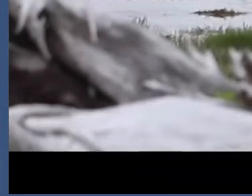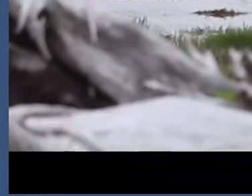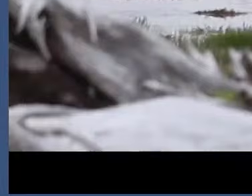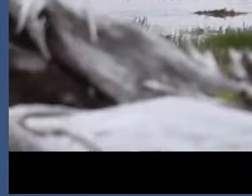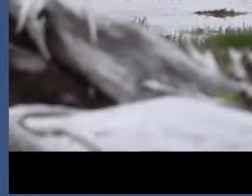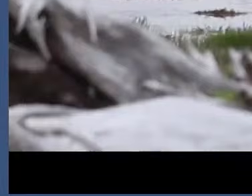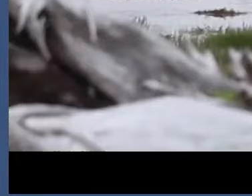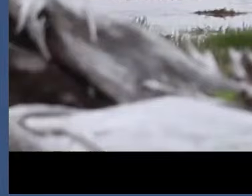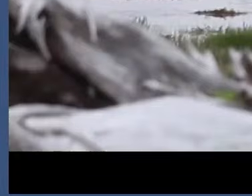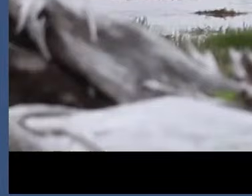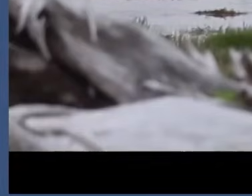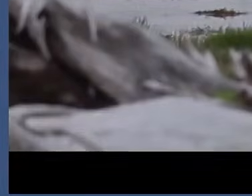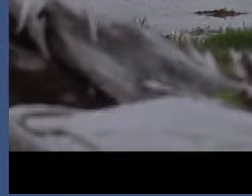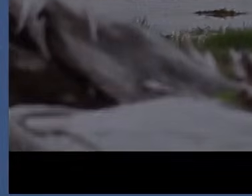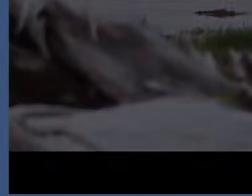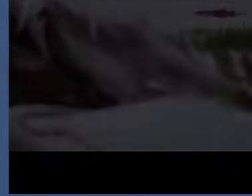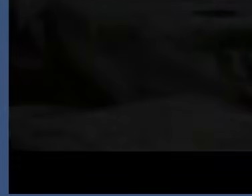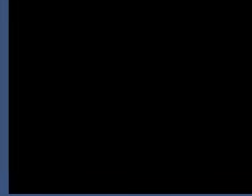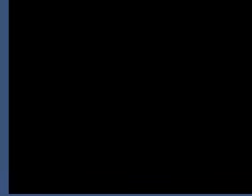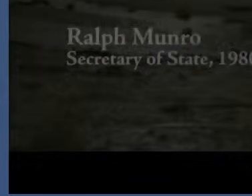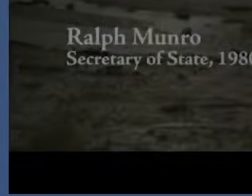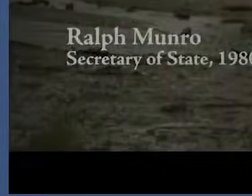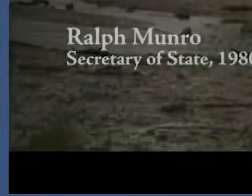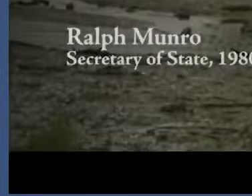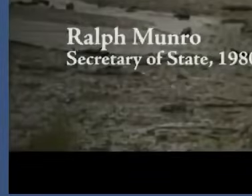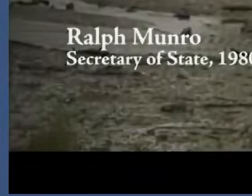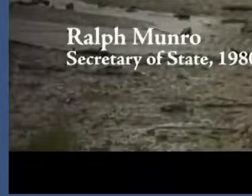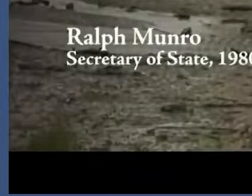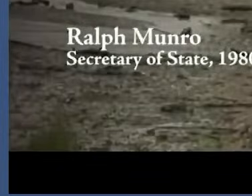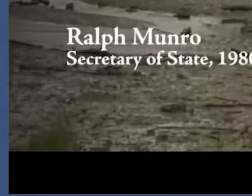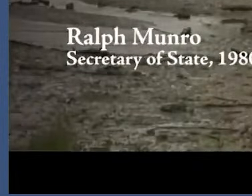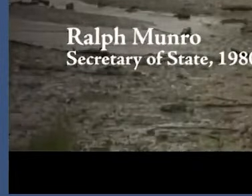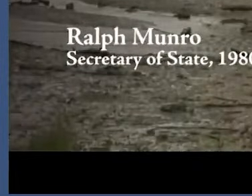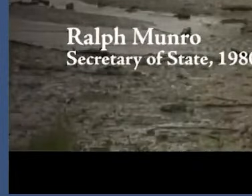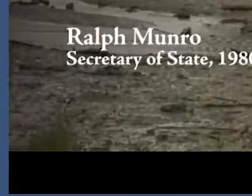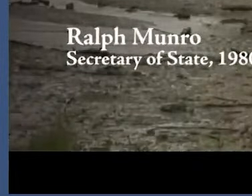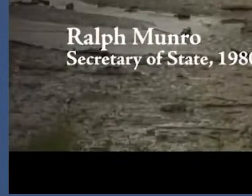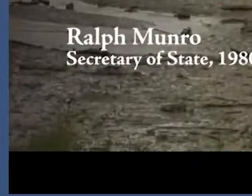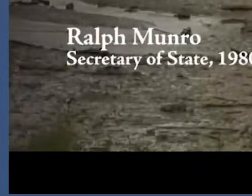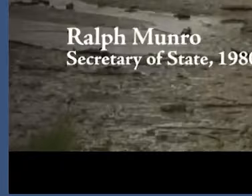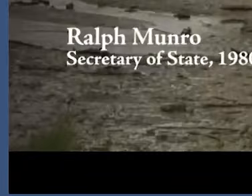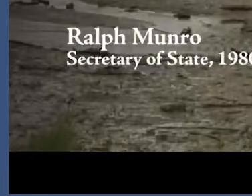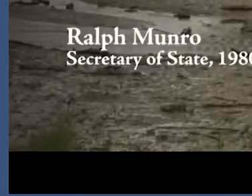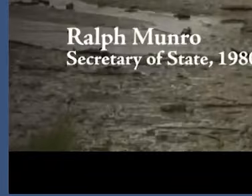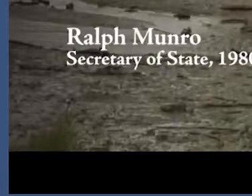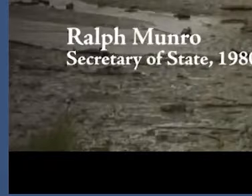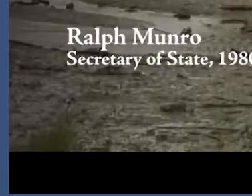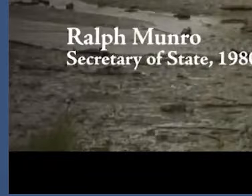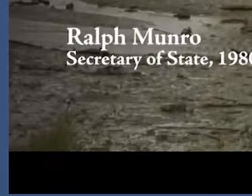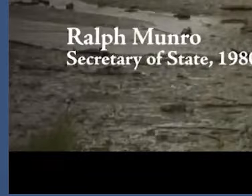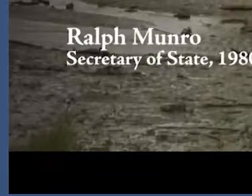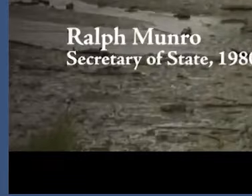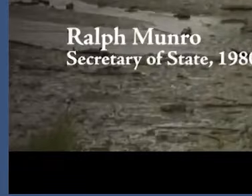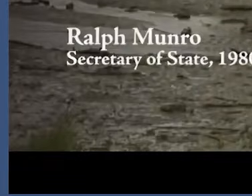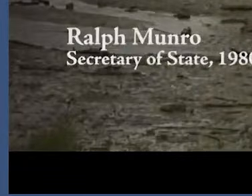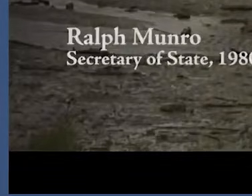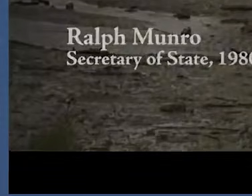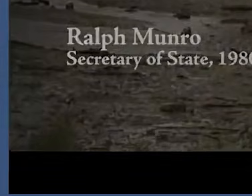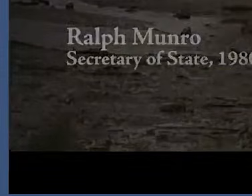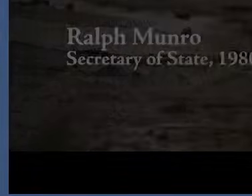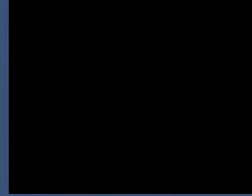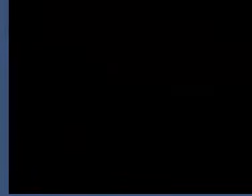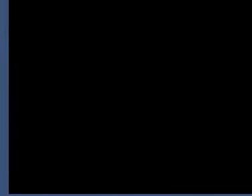migrate up and down the west coast in the spring and the fall. If you haven't seen these migratory birds, come to Grays Harbor and see